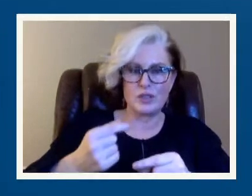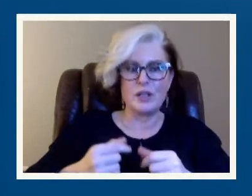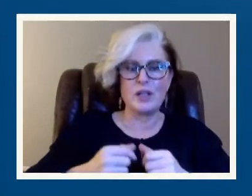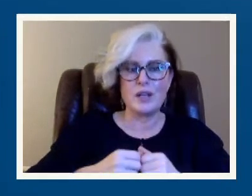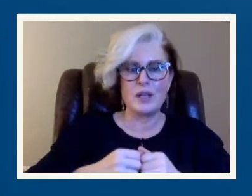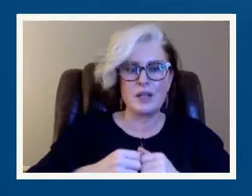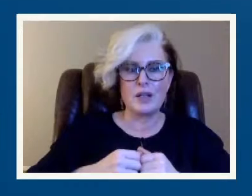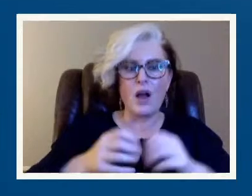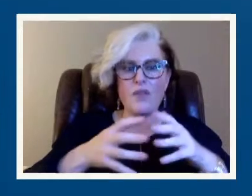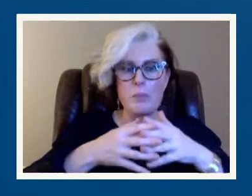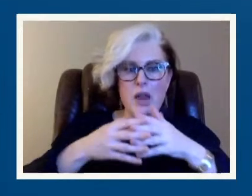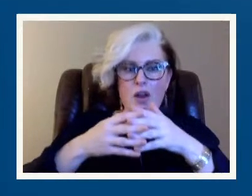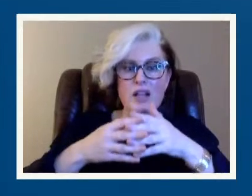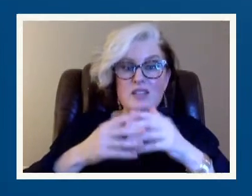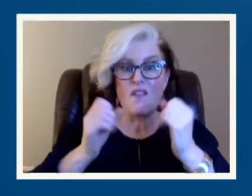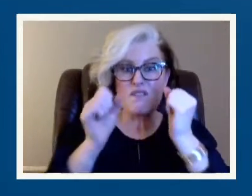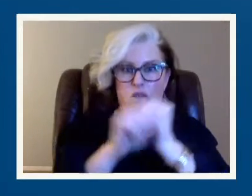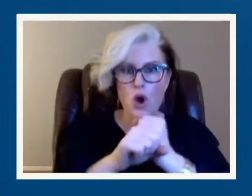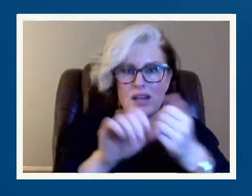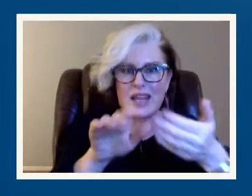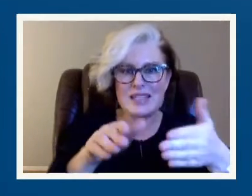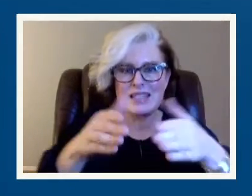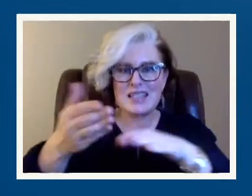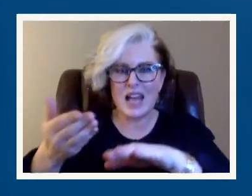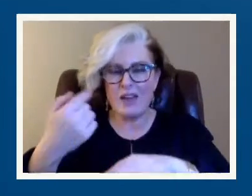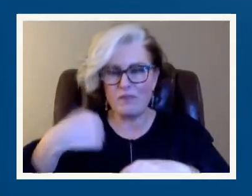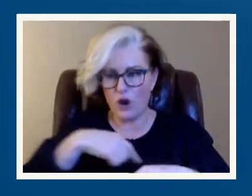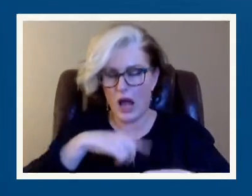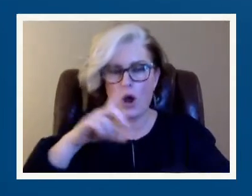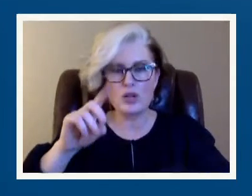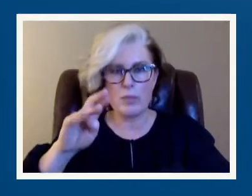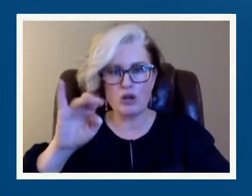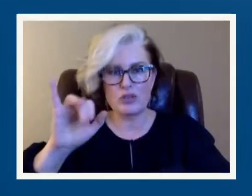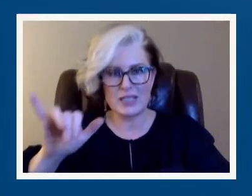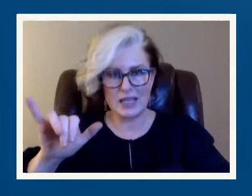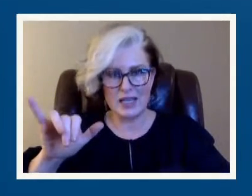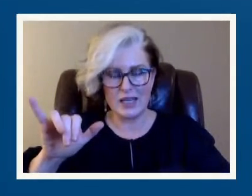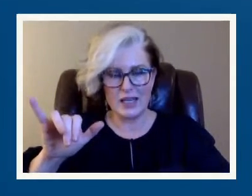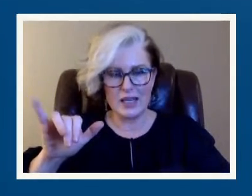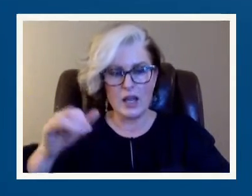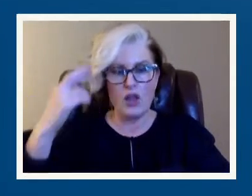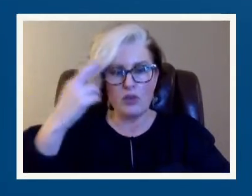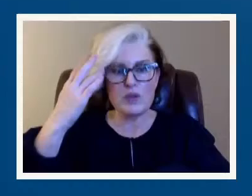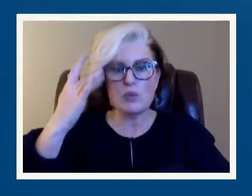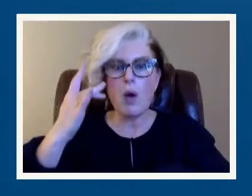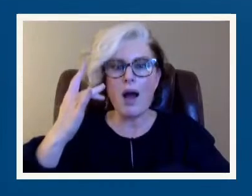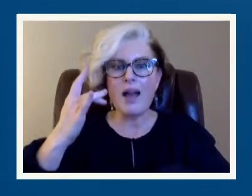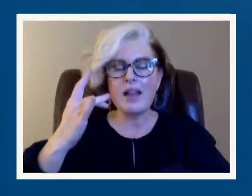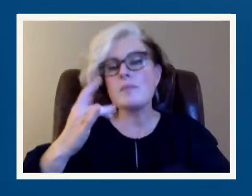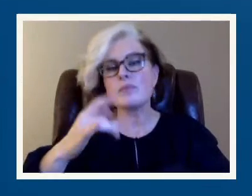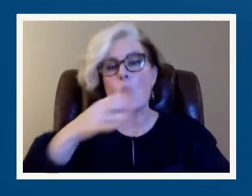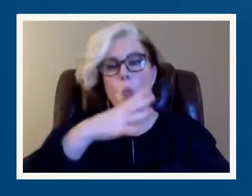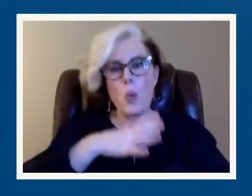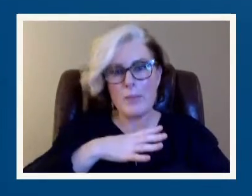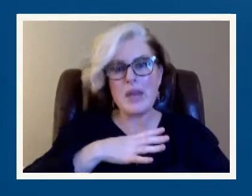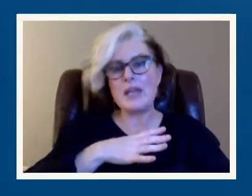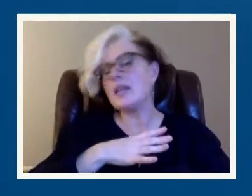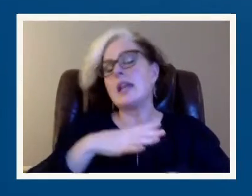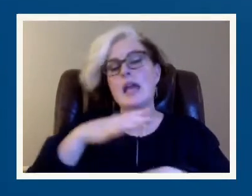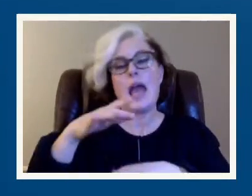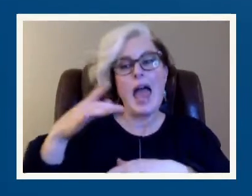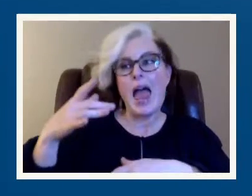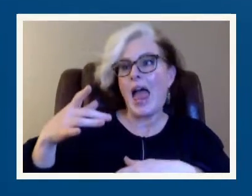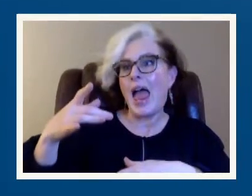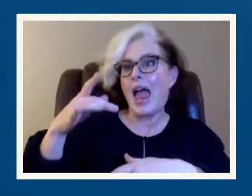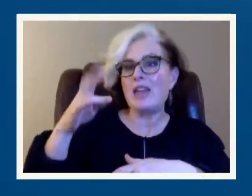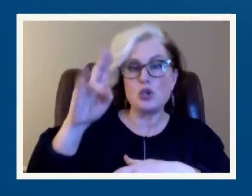of Americans fought and died for our democracy. There's a reason why suffragists and union members and